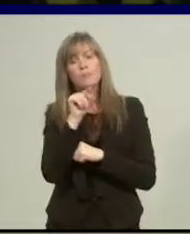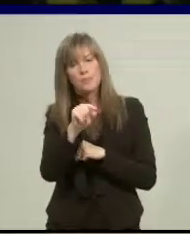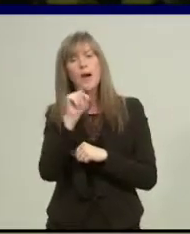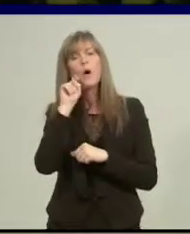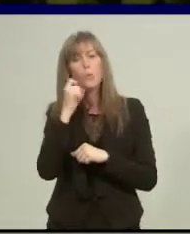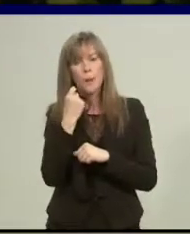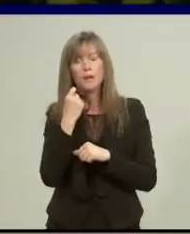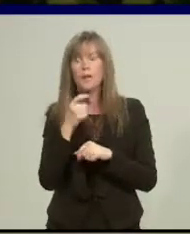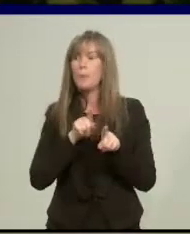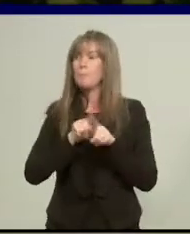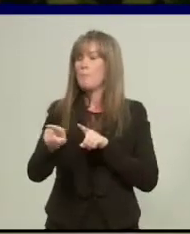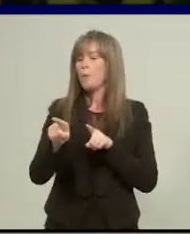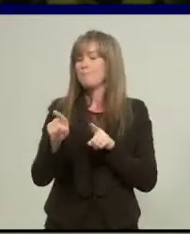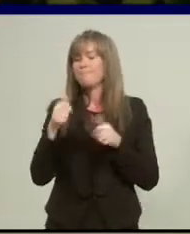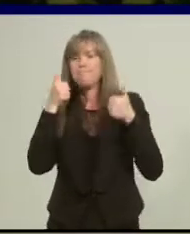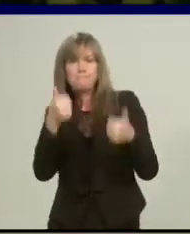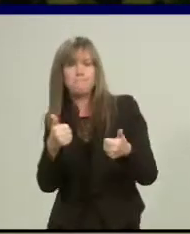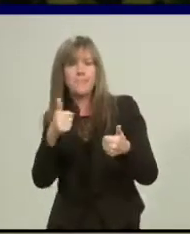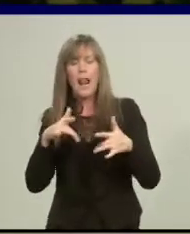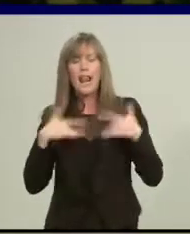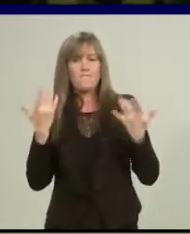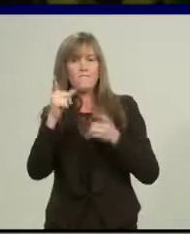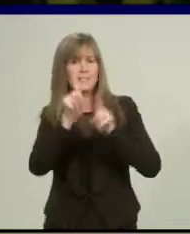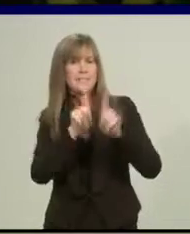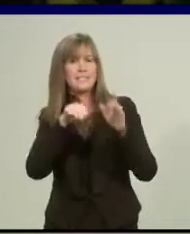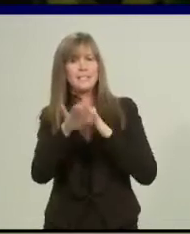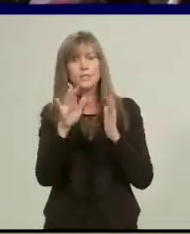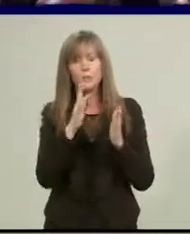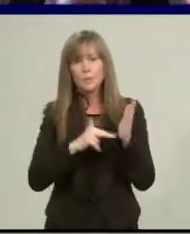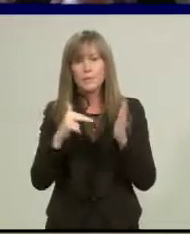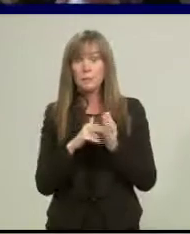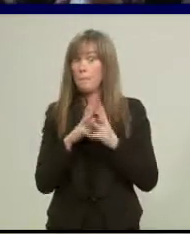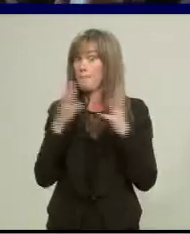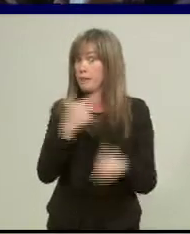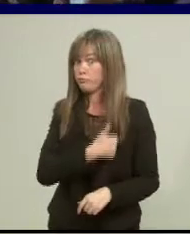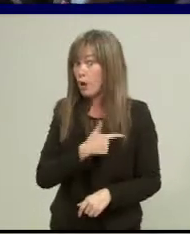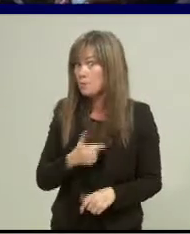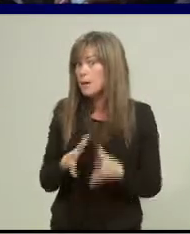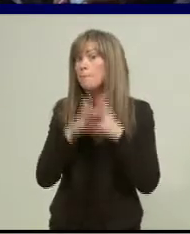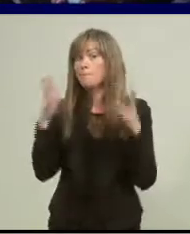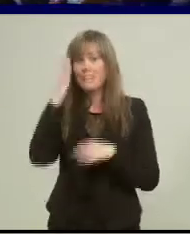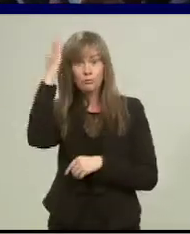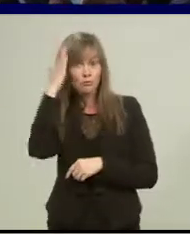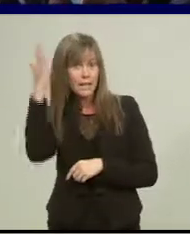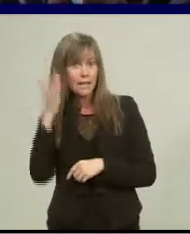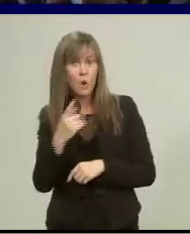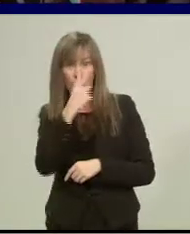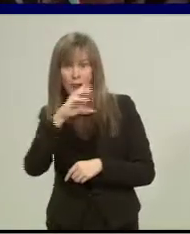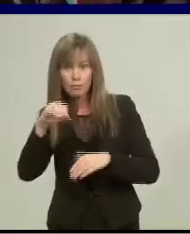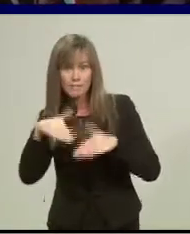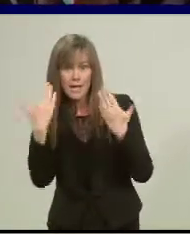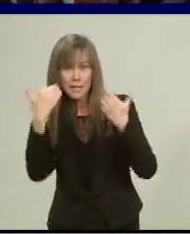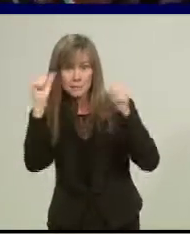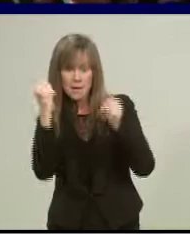the most livable city in New Zealand. Big promises and big dreams. Produced in just 100 days, this